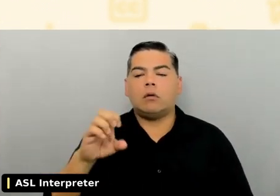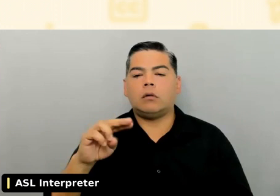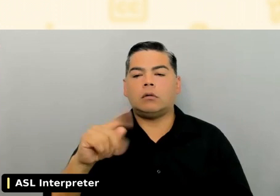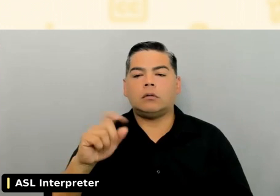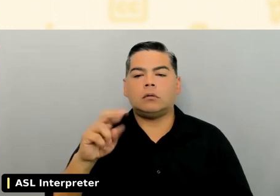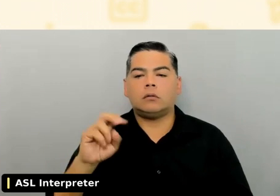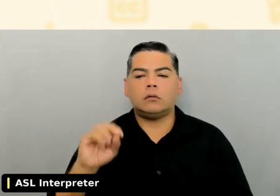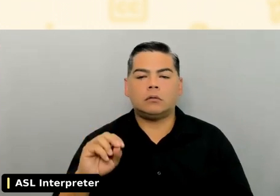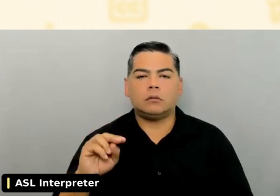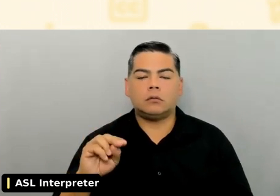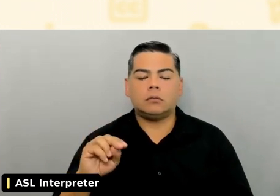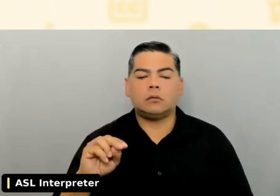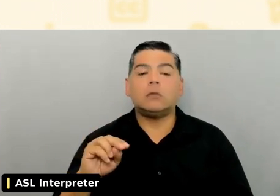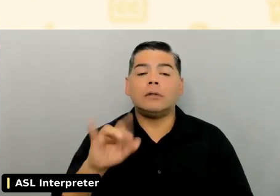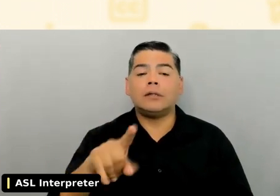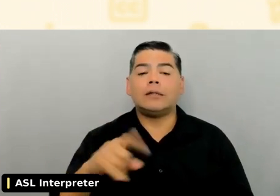omit the